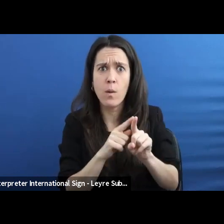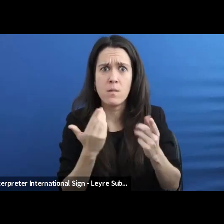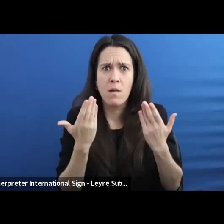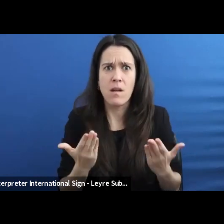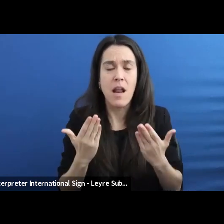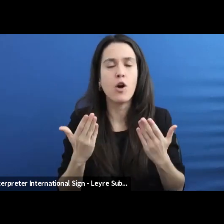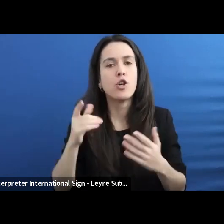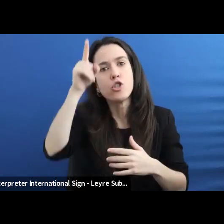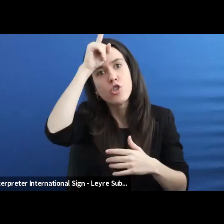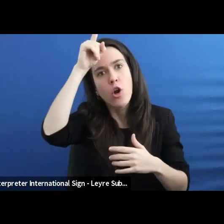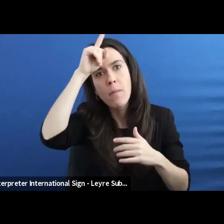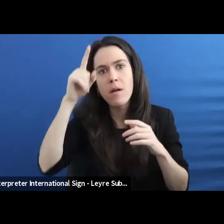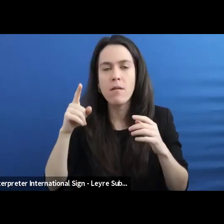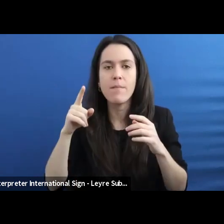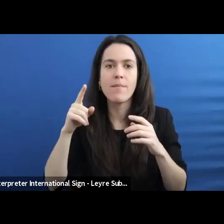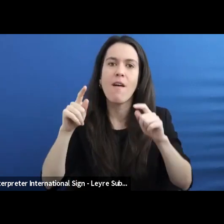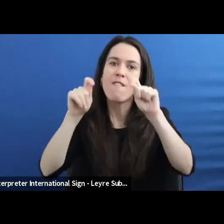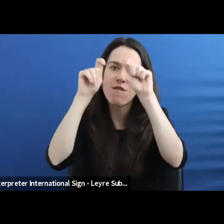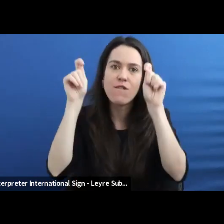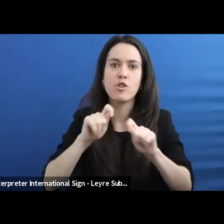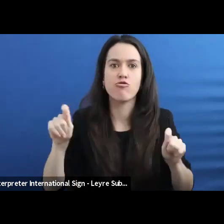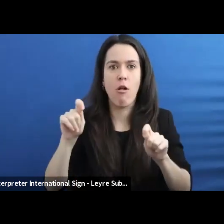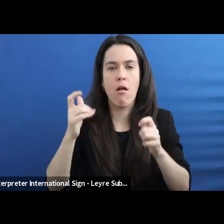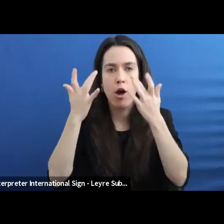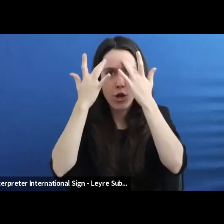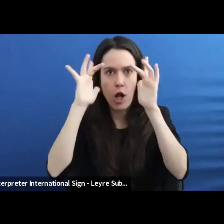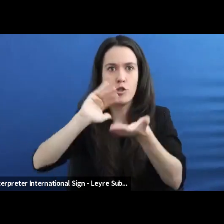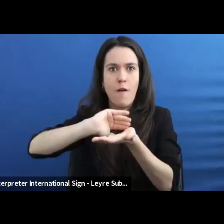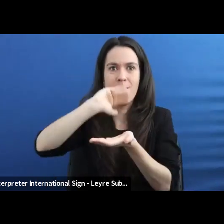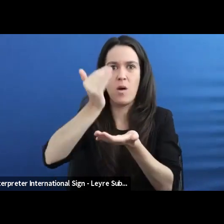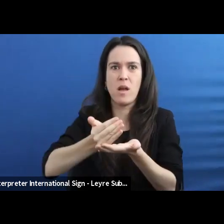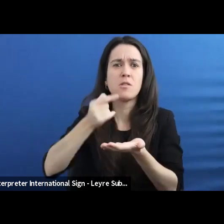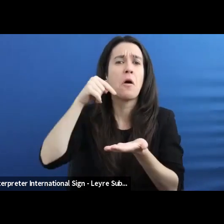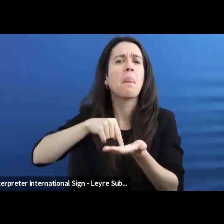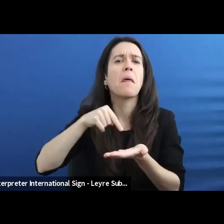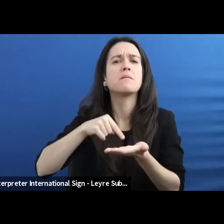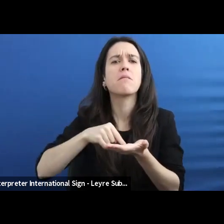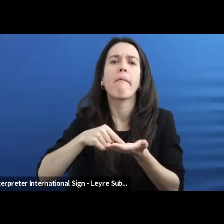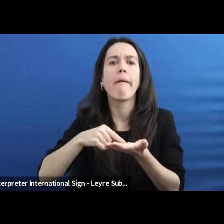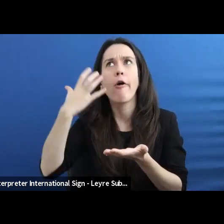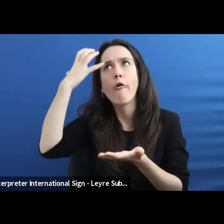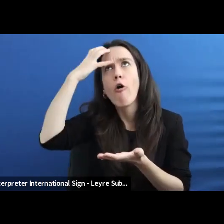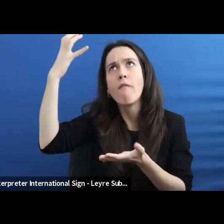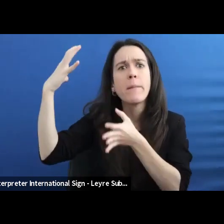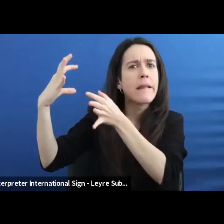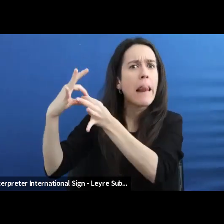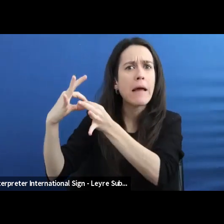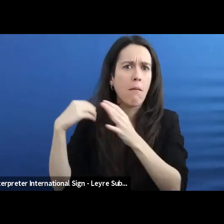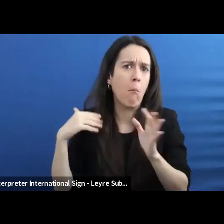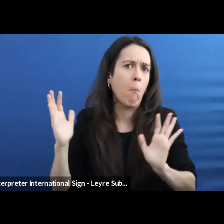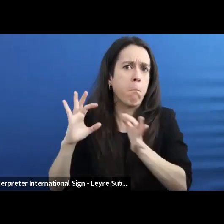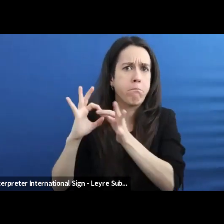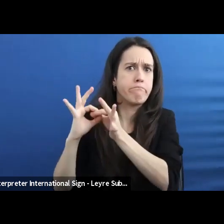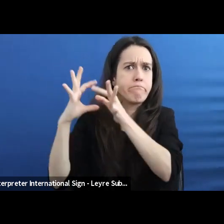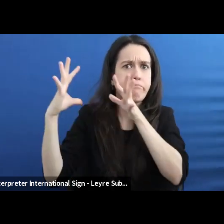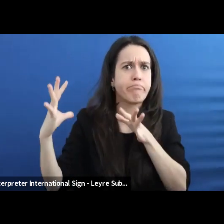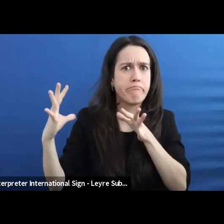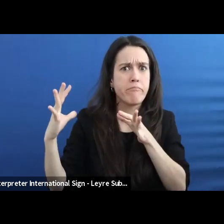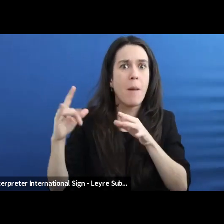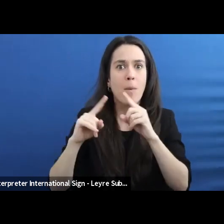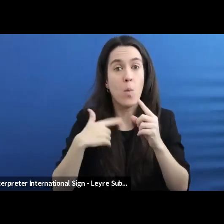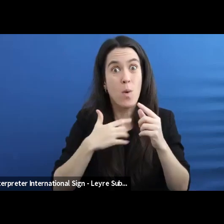Culture Foundation is not a policy maker, a classic policy maker, we are not part of the federal government. Of course, we aim to have an